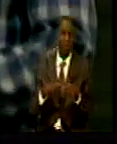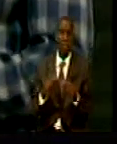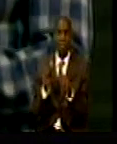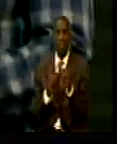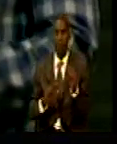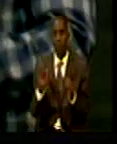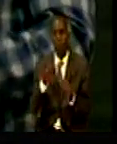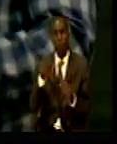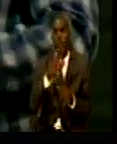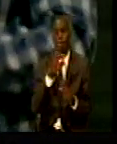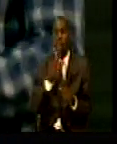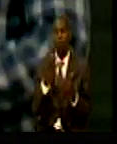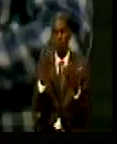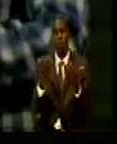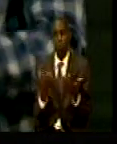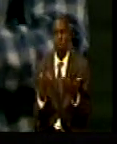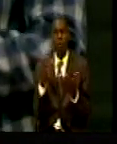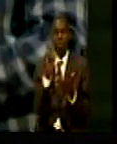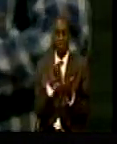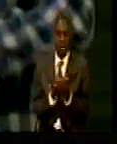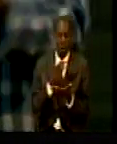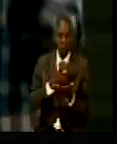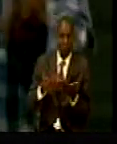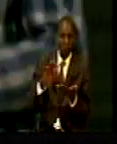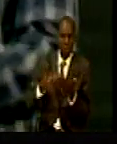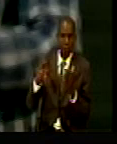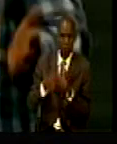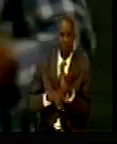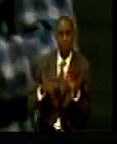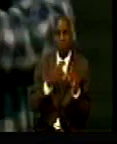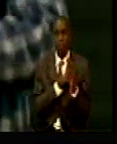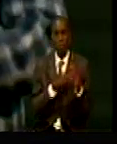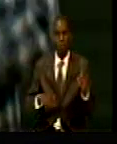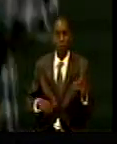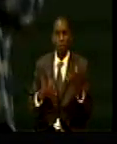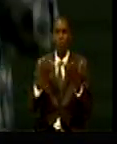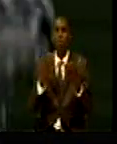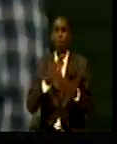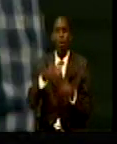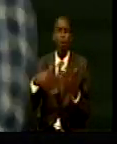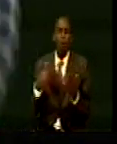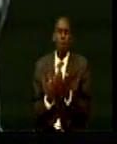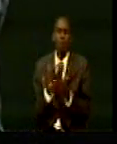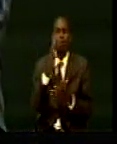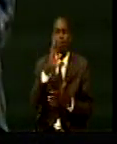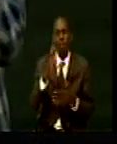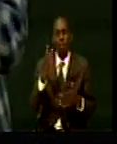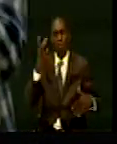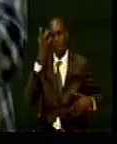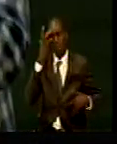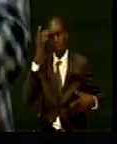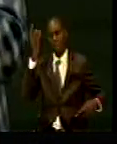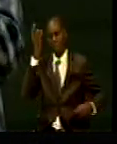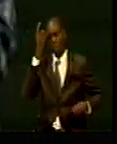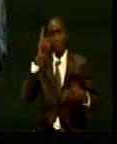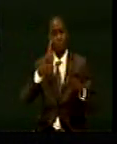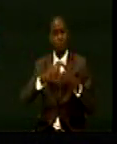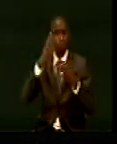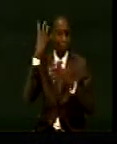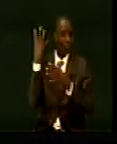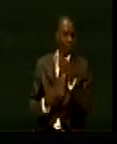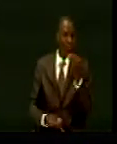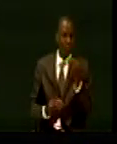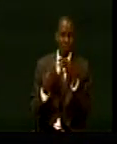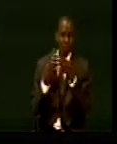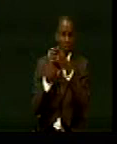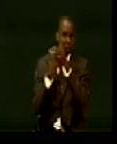the impossibilities and all the weaknesses and all the infirmity, everything to vanish away, and for the strength